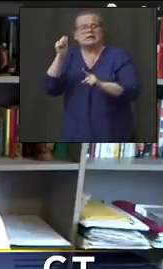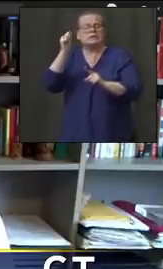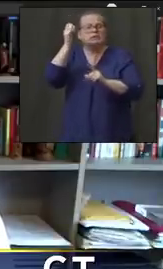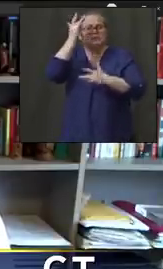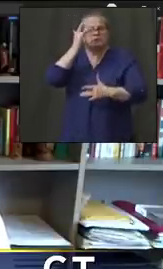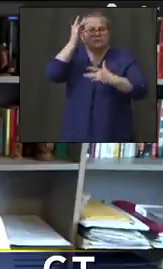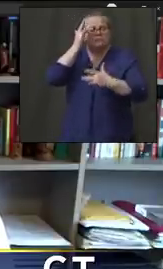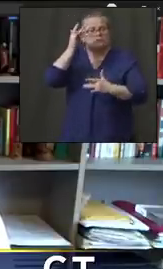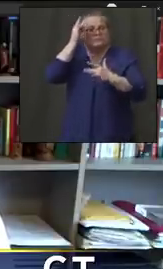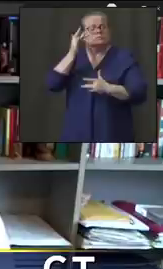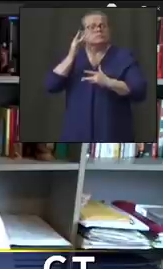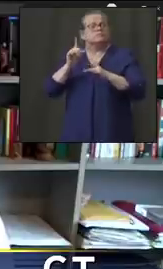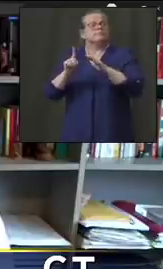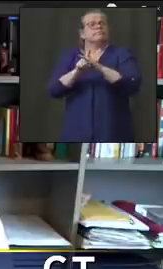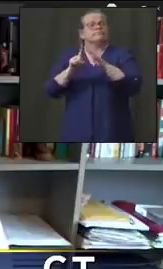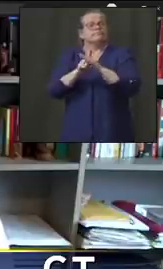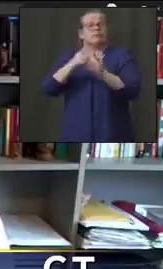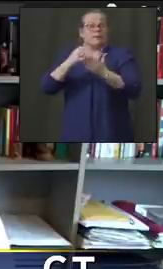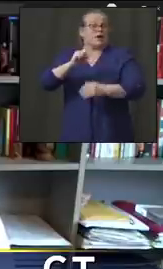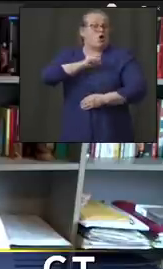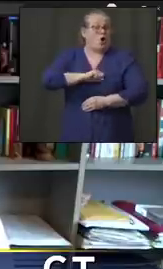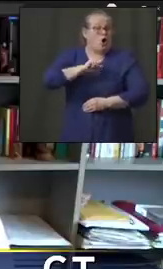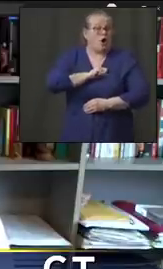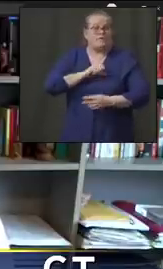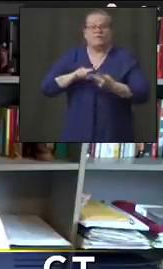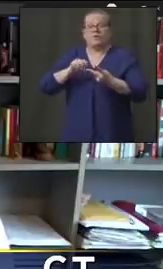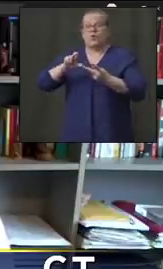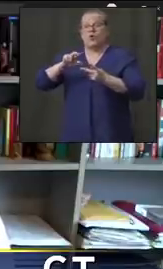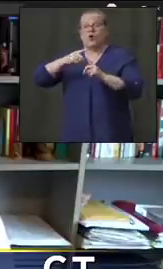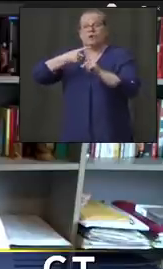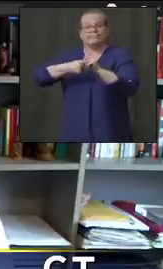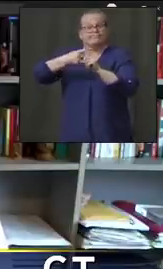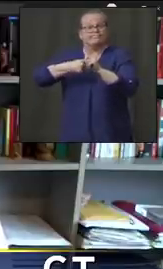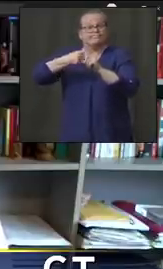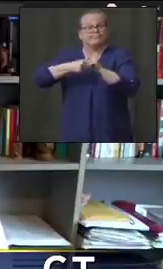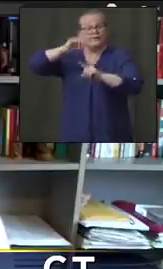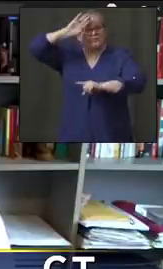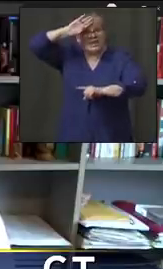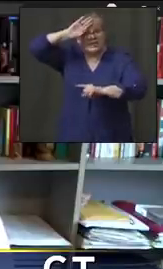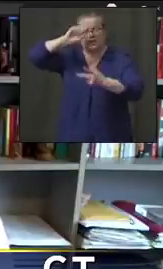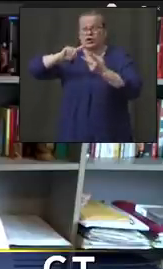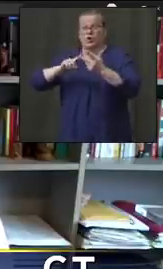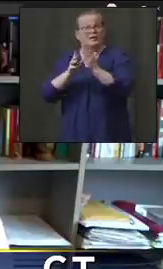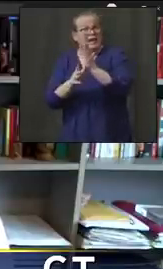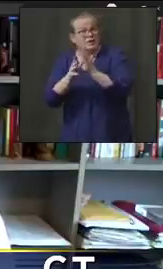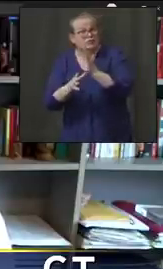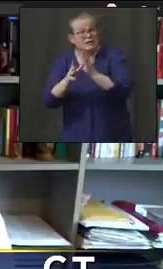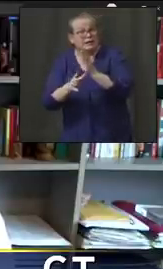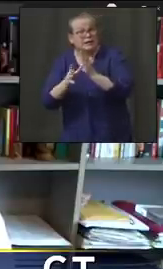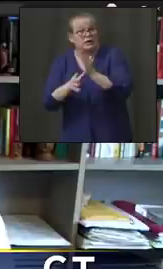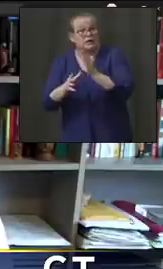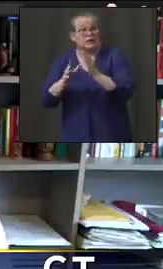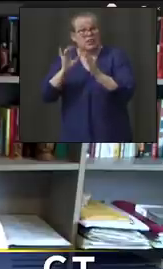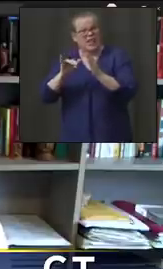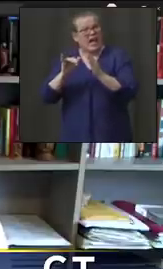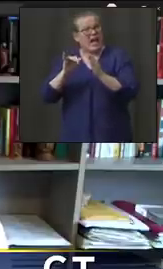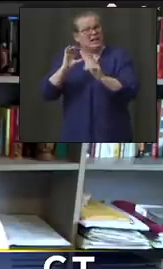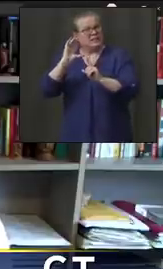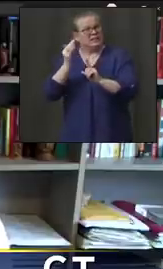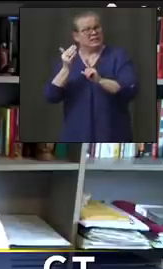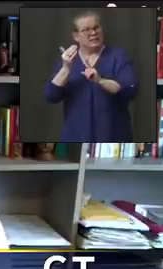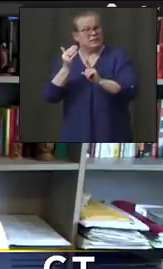respiratory symptom such as a cough, or whether they have fever, or whether they have diarrhea due to this virus. You know, it may not be,